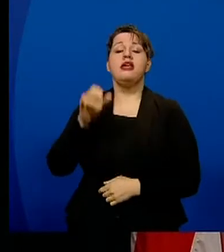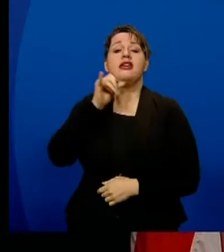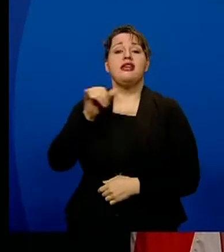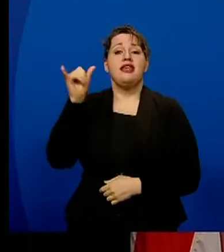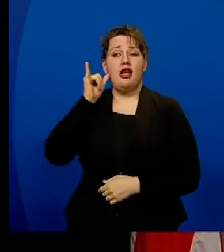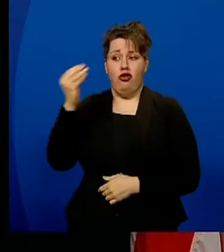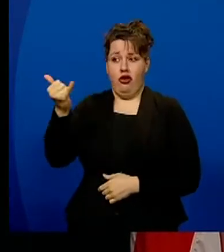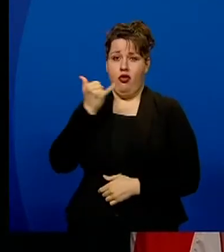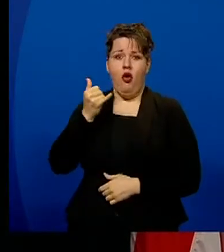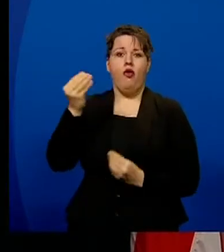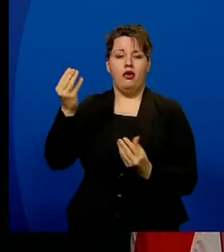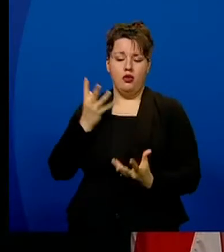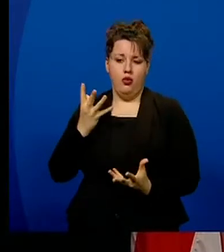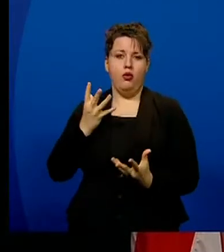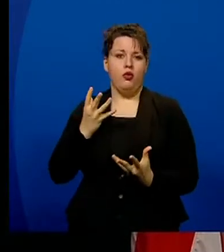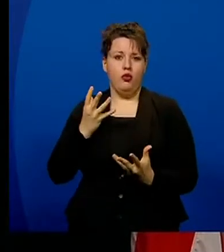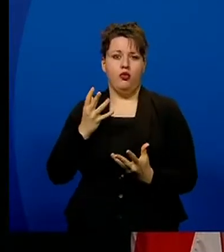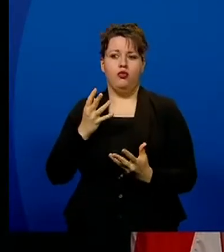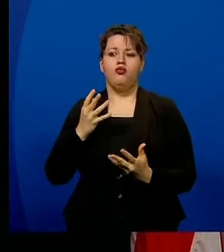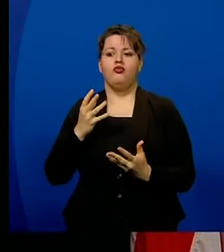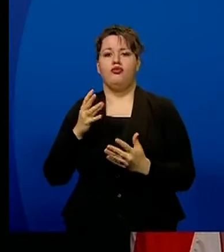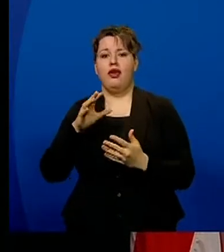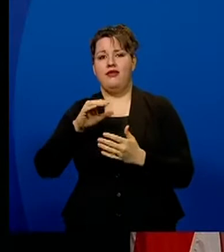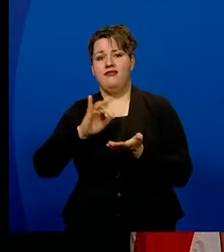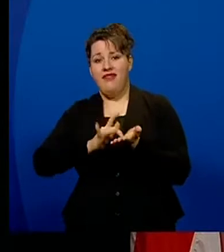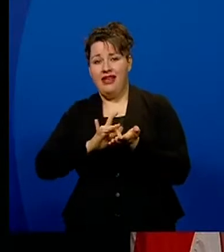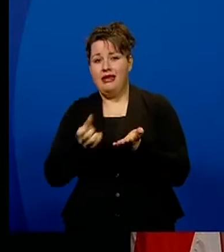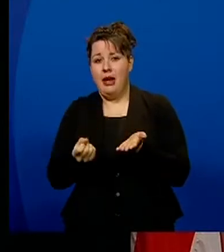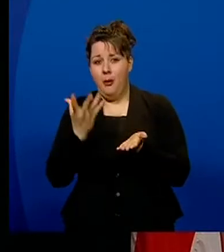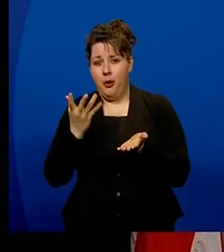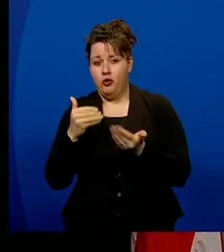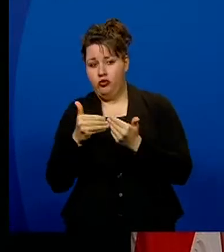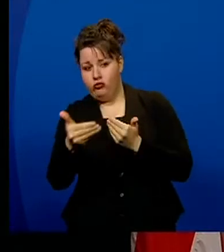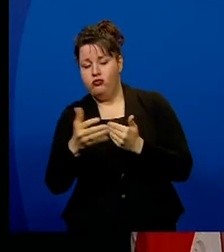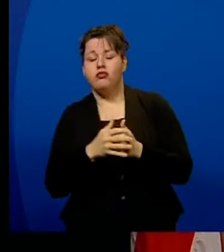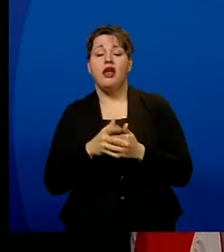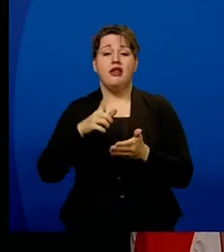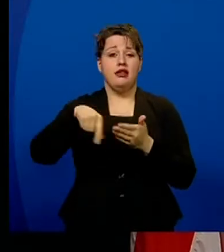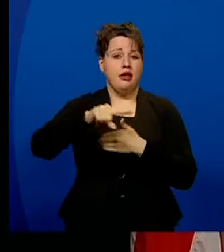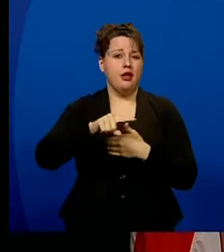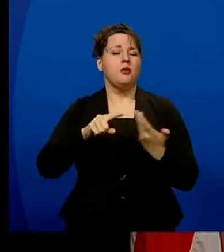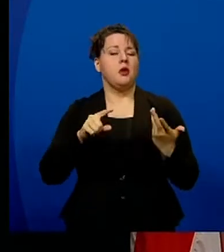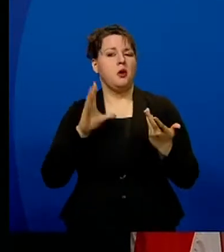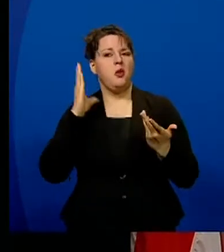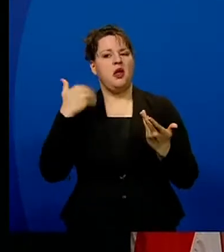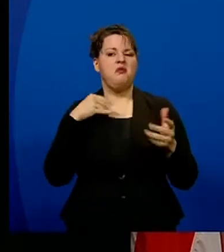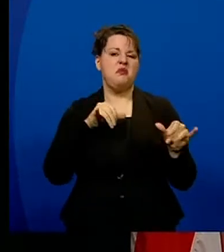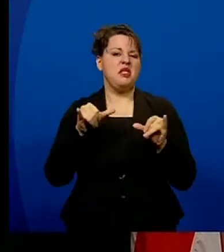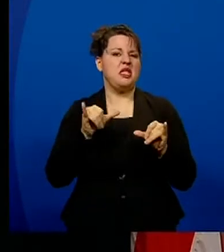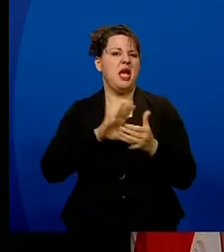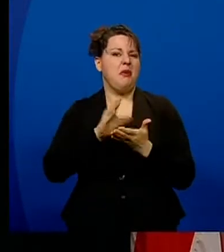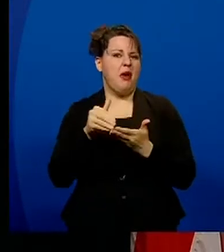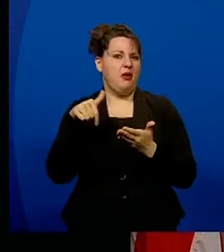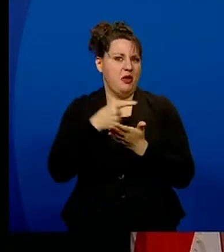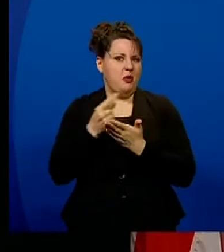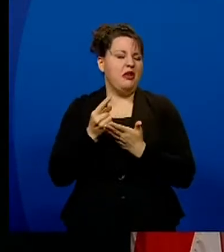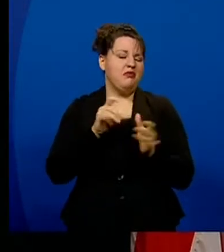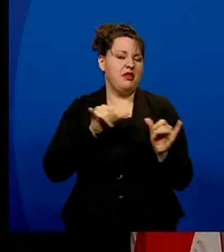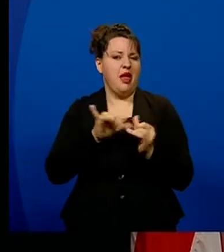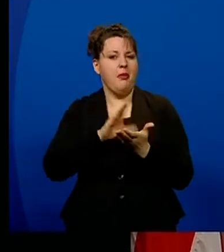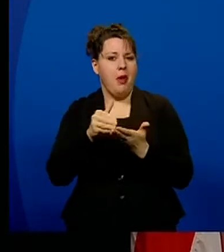an update about upcoming vaccine allocations. While next week we expect to receive about the same amount we did this